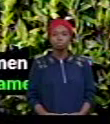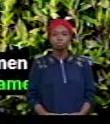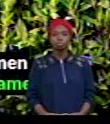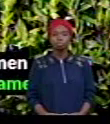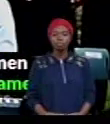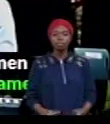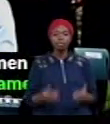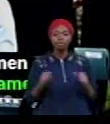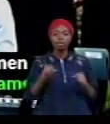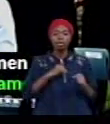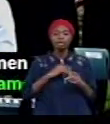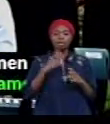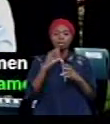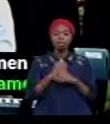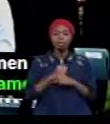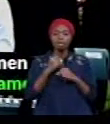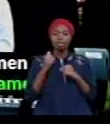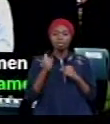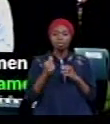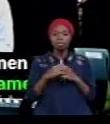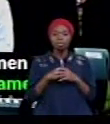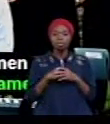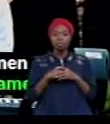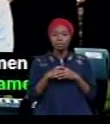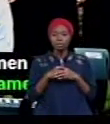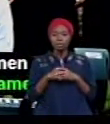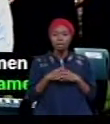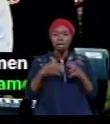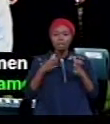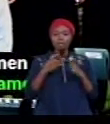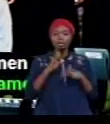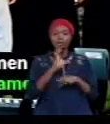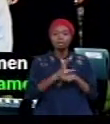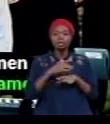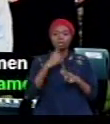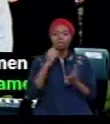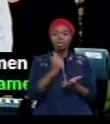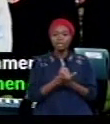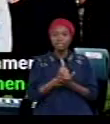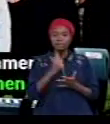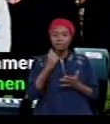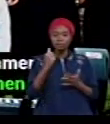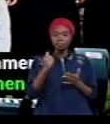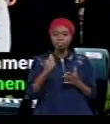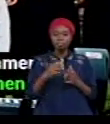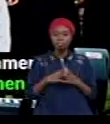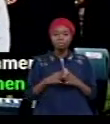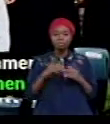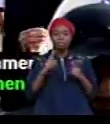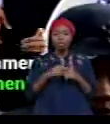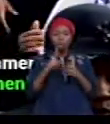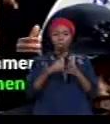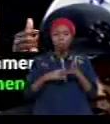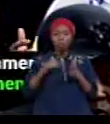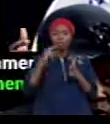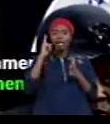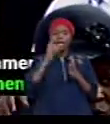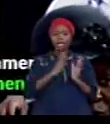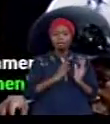get a witness. Let the church say amen. To what his plans are. Let